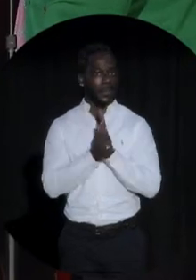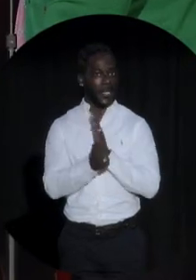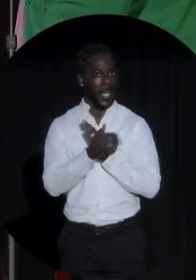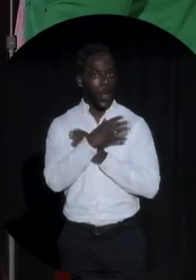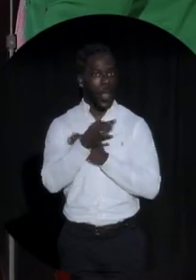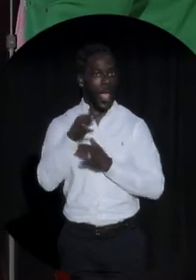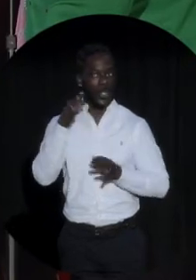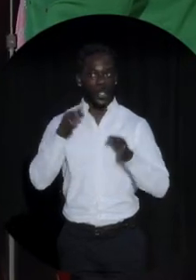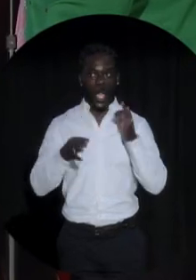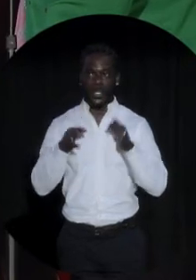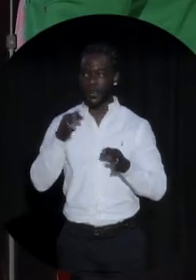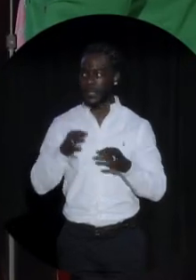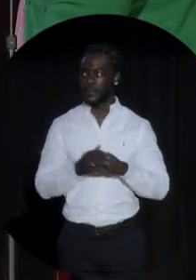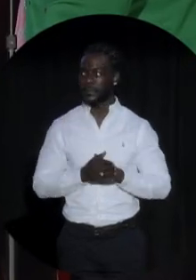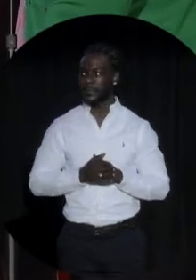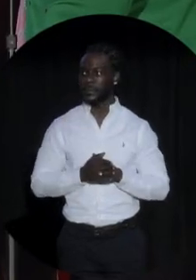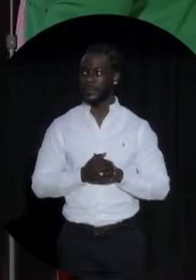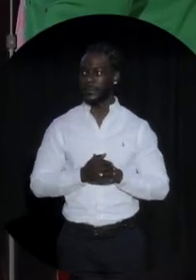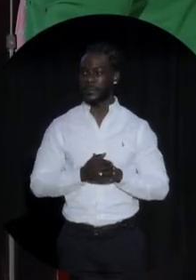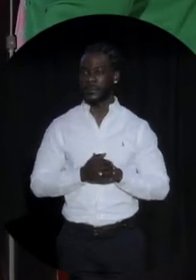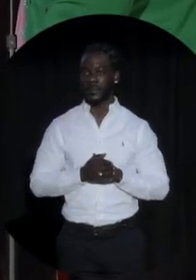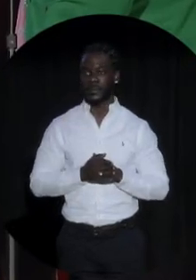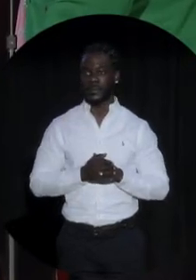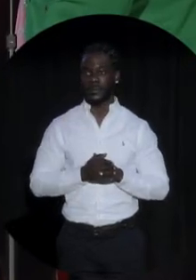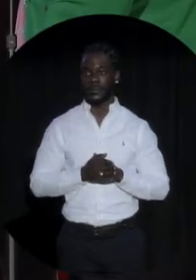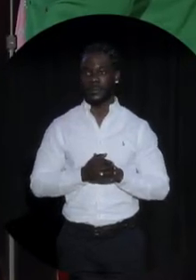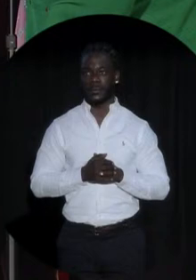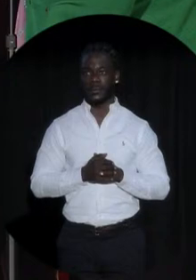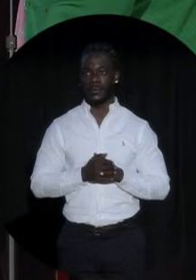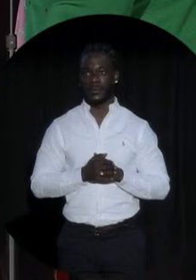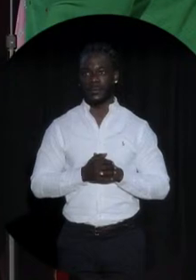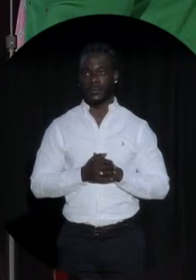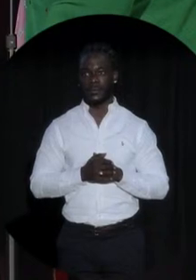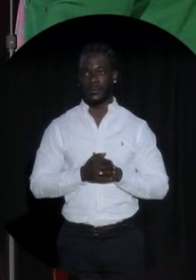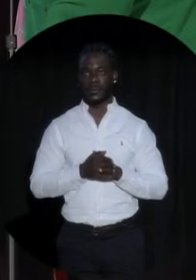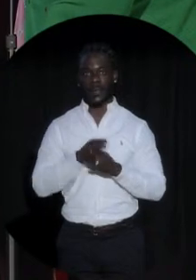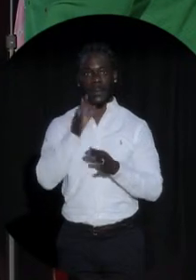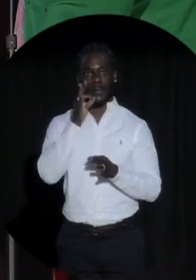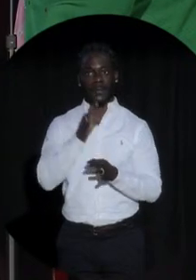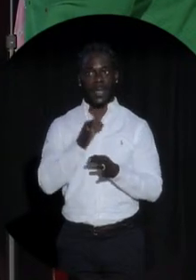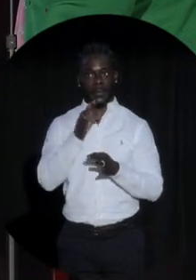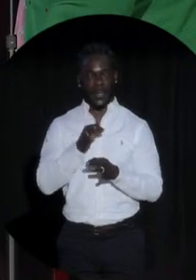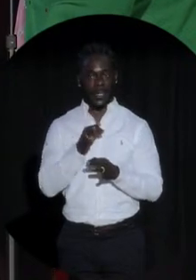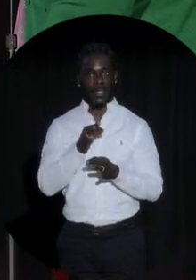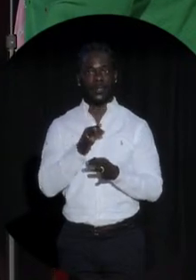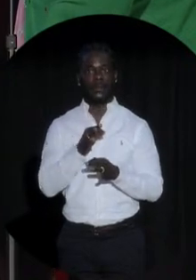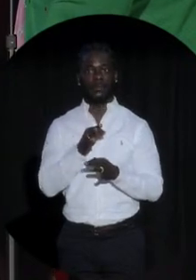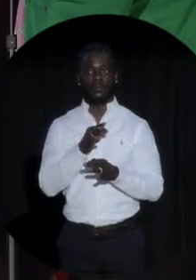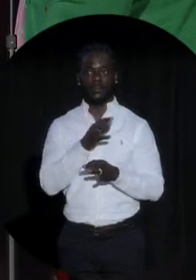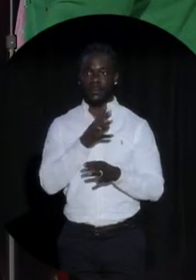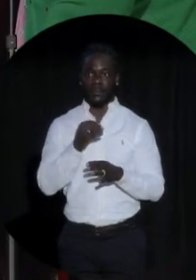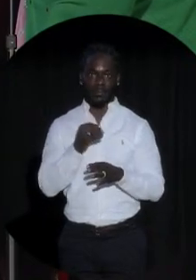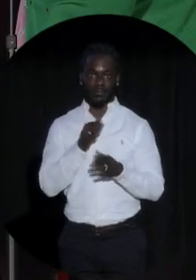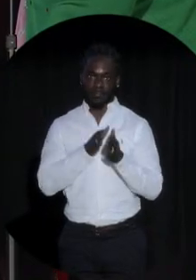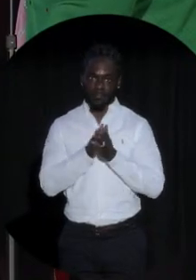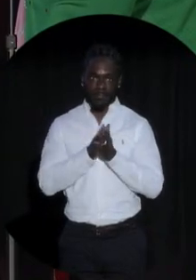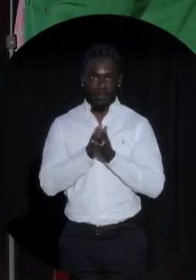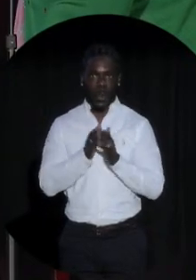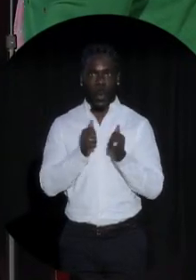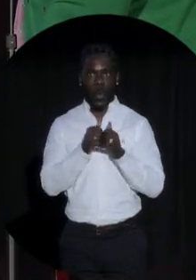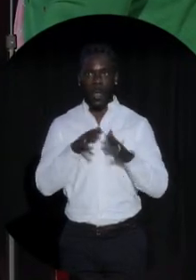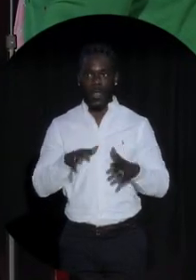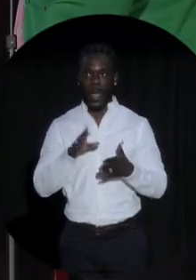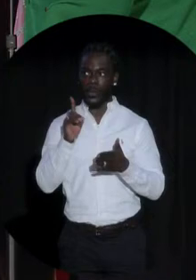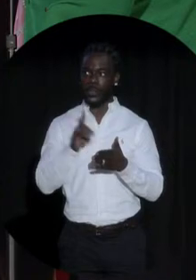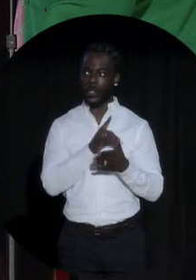judgment. And that I will, to the best of my skill and judgment. Diligently and faithfully. Diligently and faithfully. Without partiality or